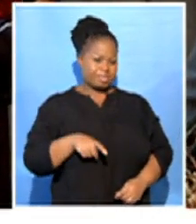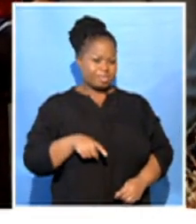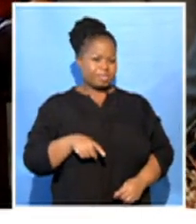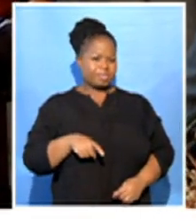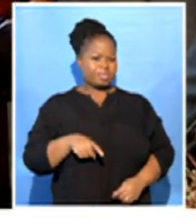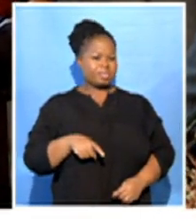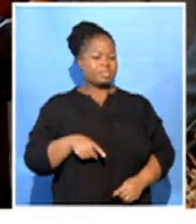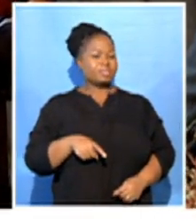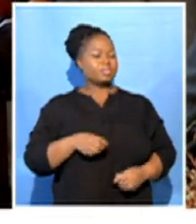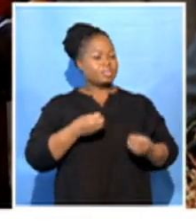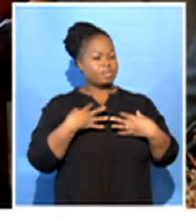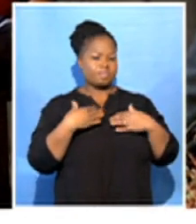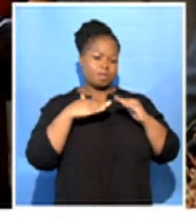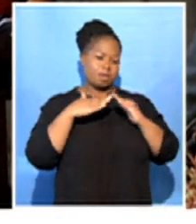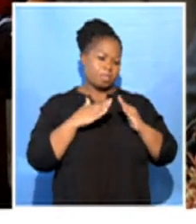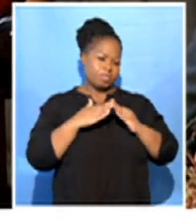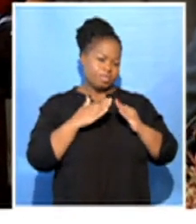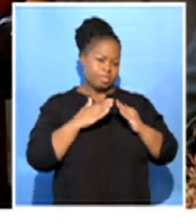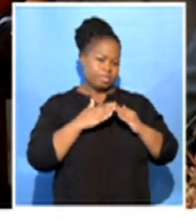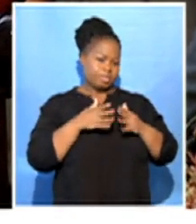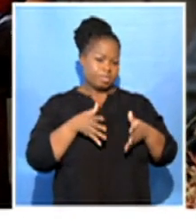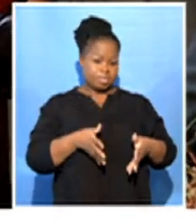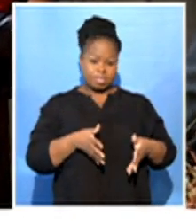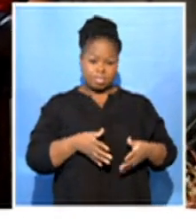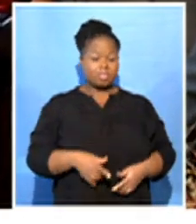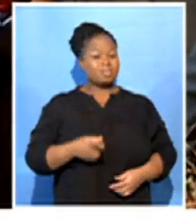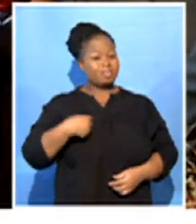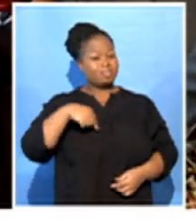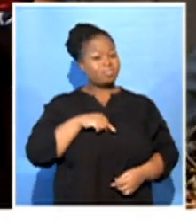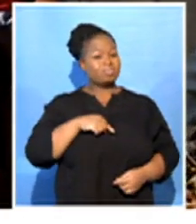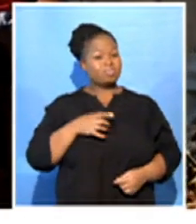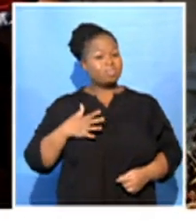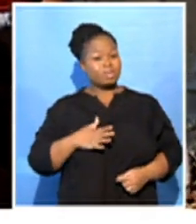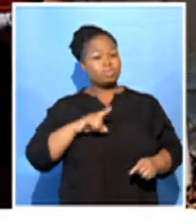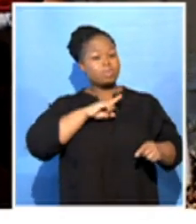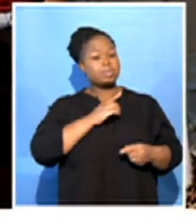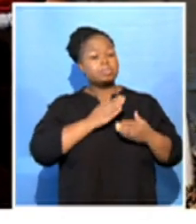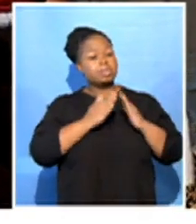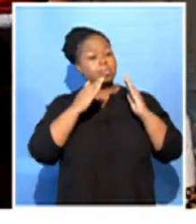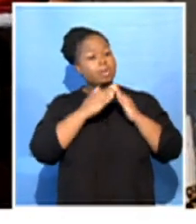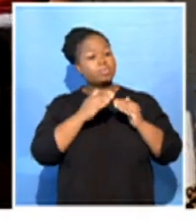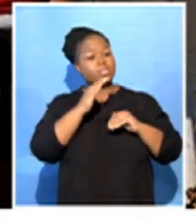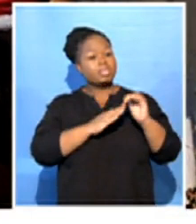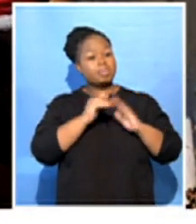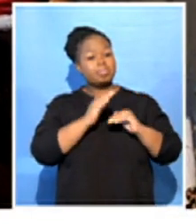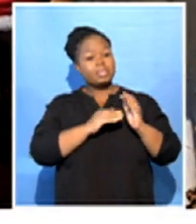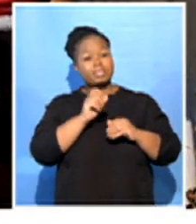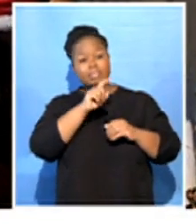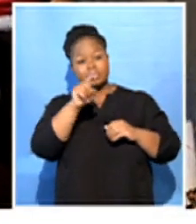asichaphazele, sifuna izindlu apha. Zindlu ezo zazakhiwe nazo ayiko